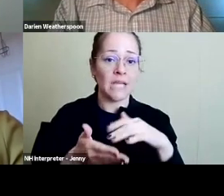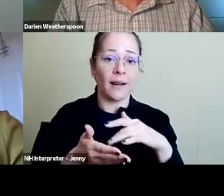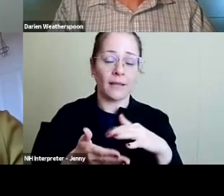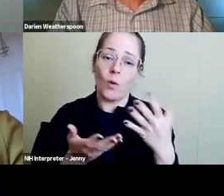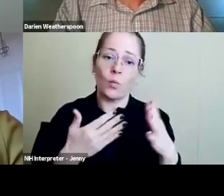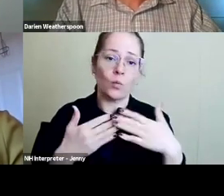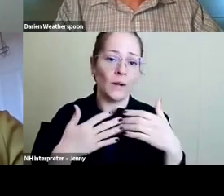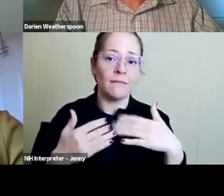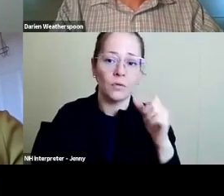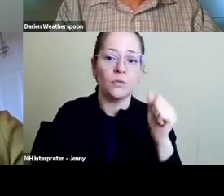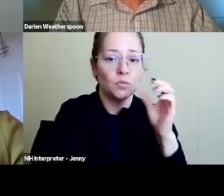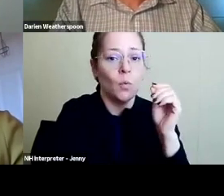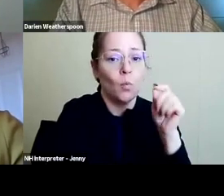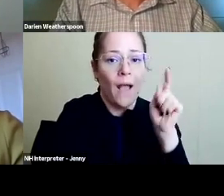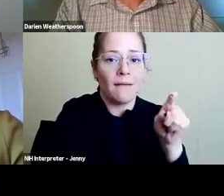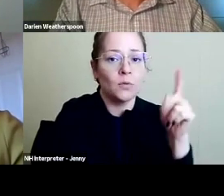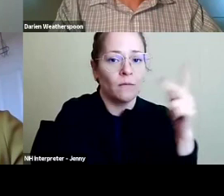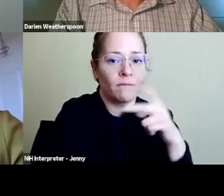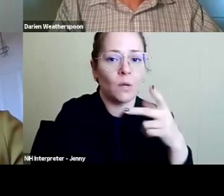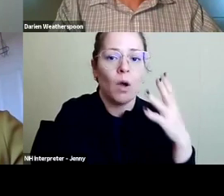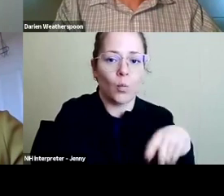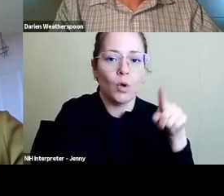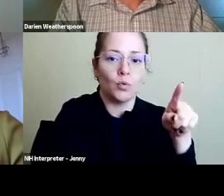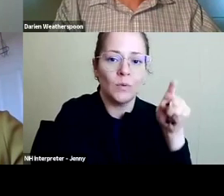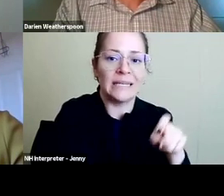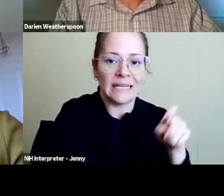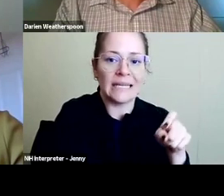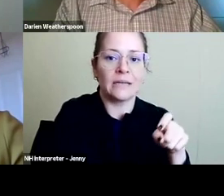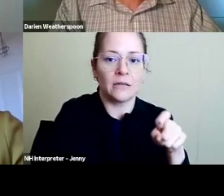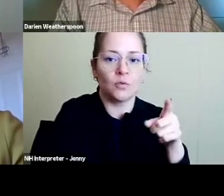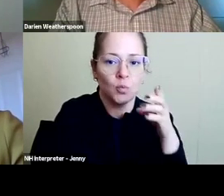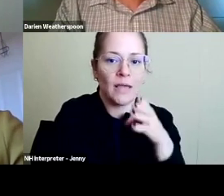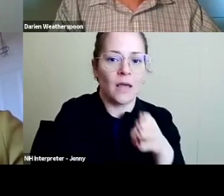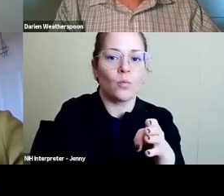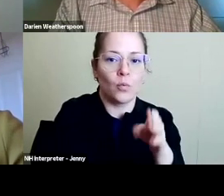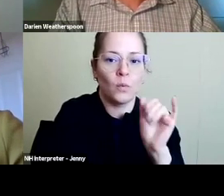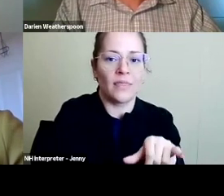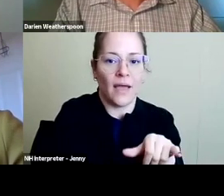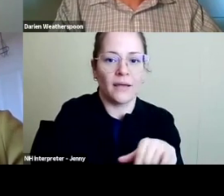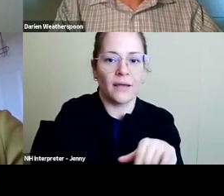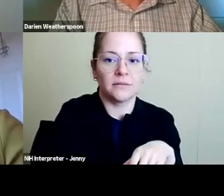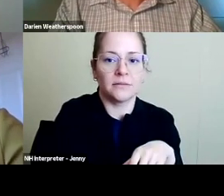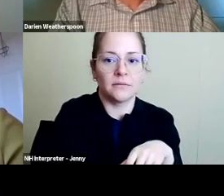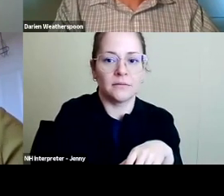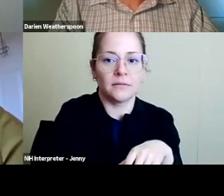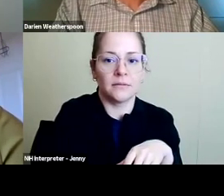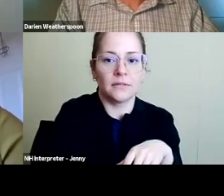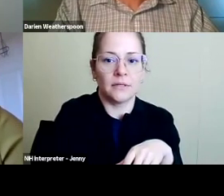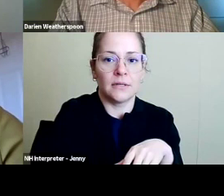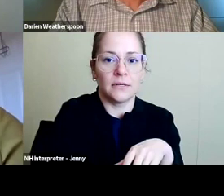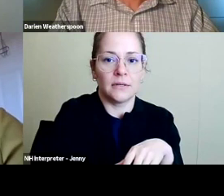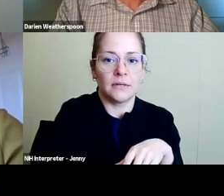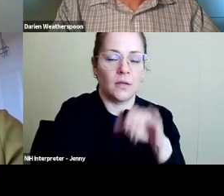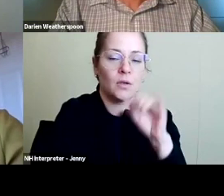you. So you got to figure out what you need to get, you know, through that threshold, and whether we like it or not, unfortunately, these numbers do